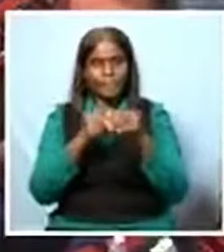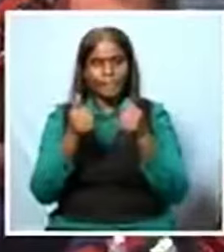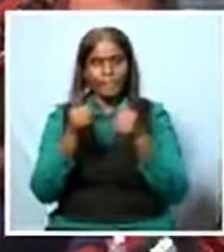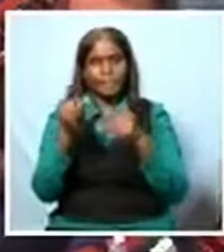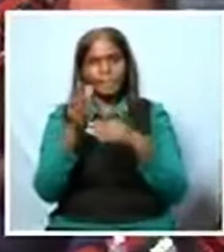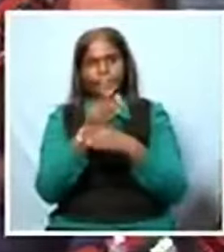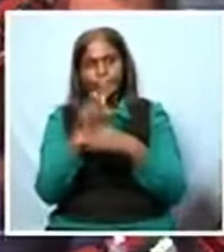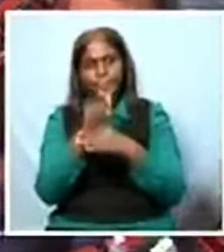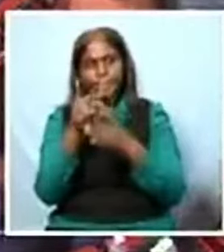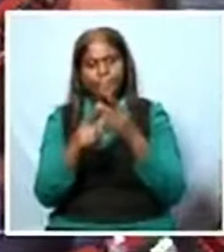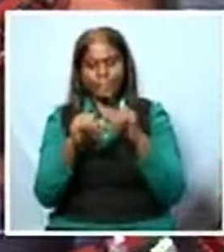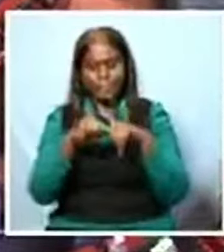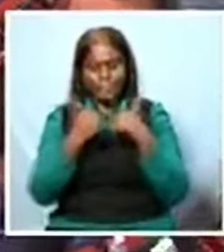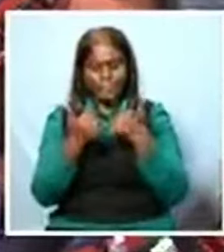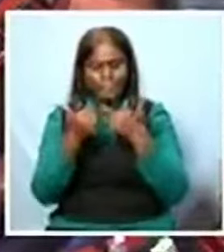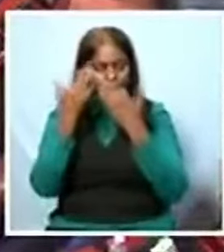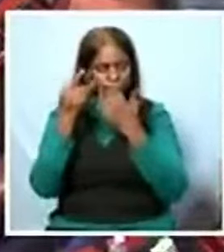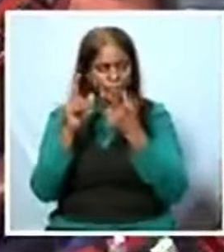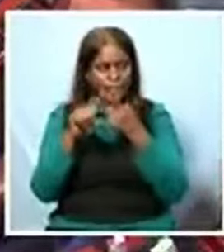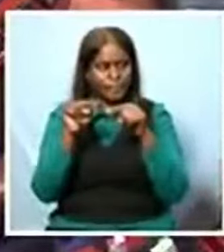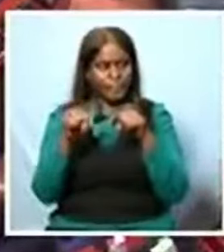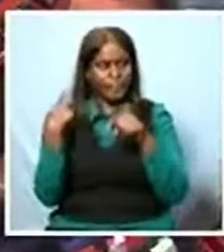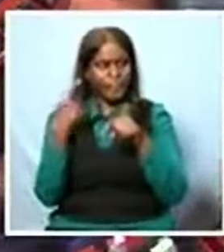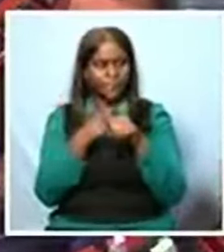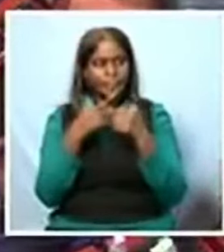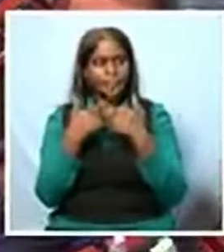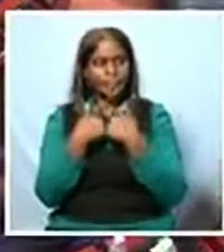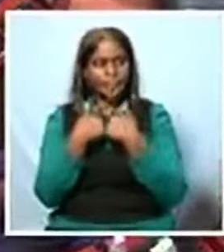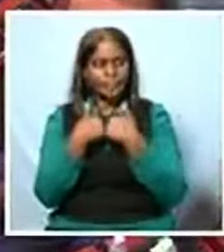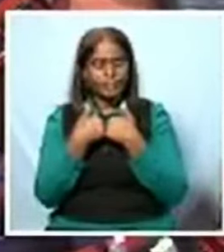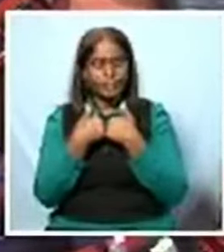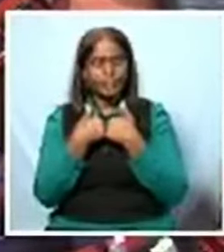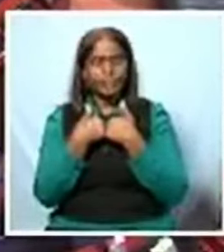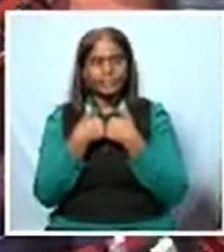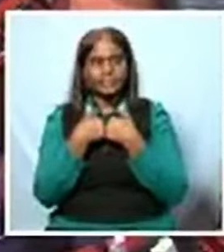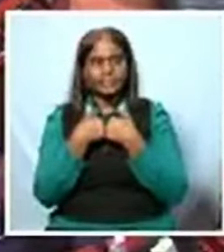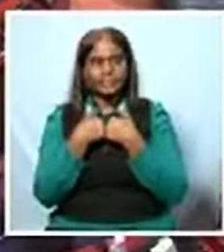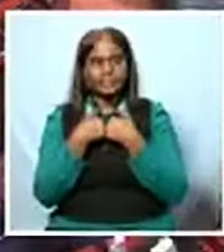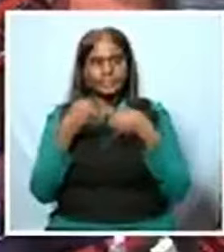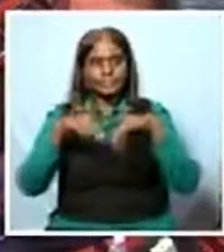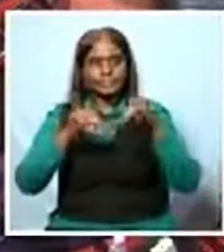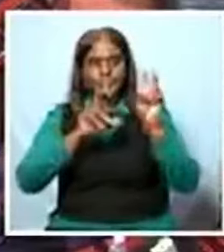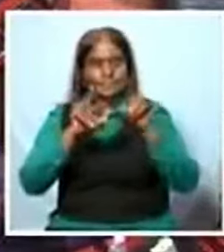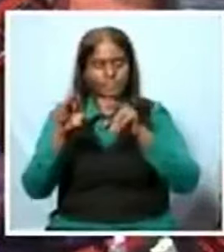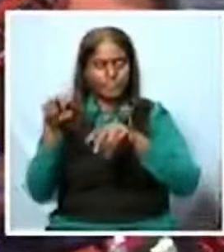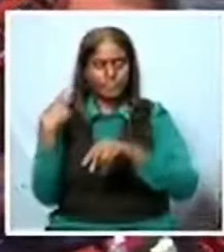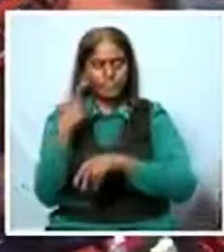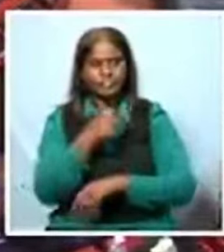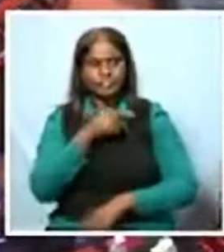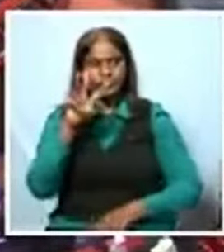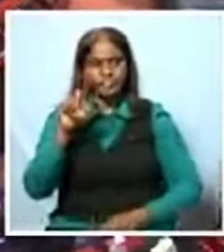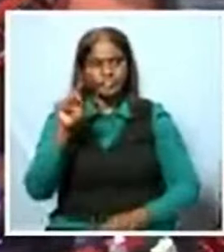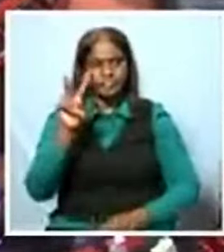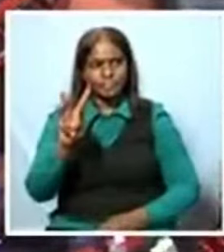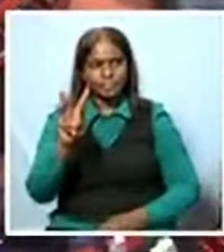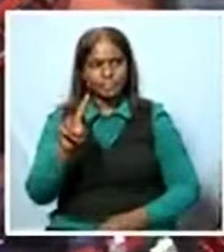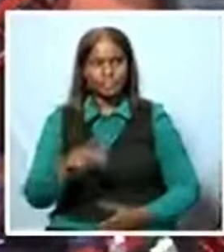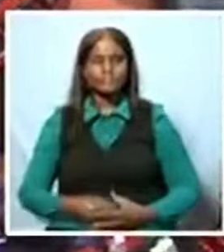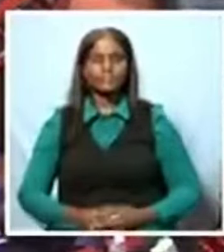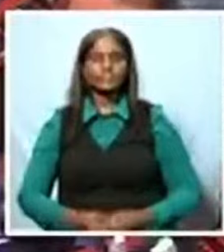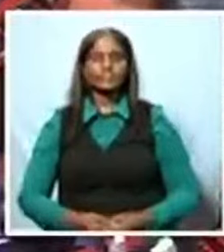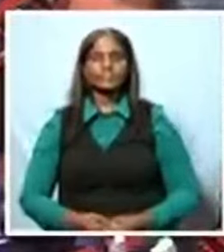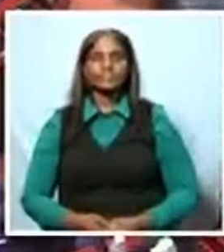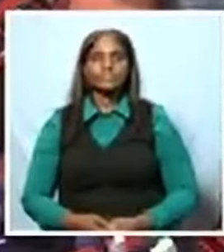business that we expect the House to consider. Keep watching Parliament Television.